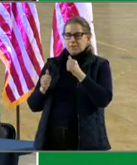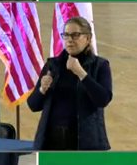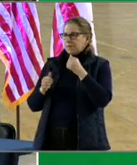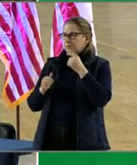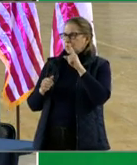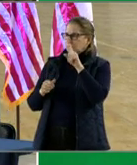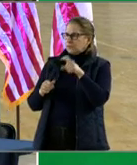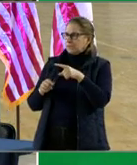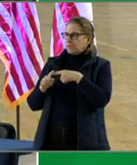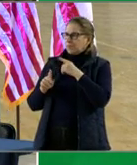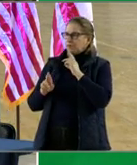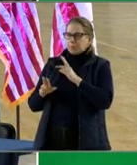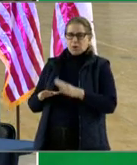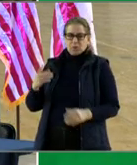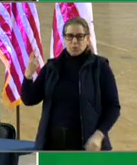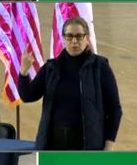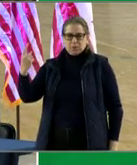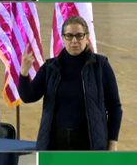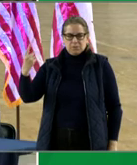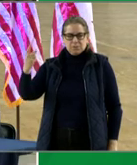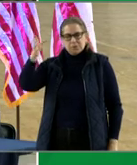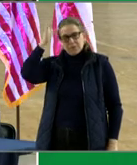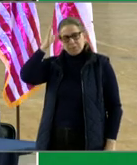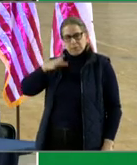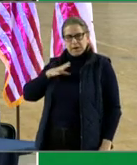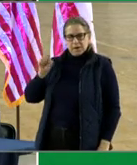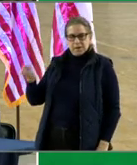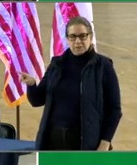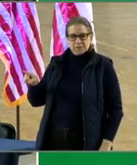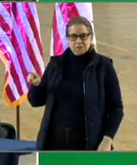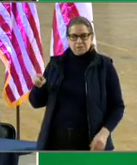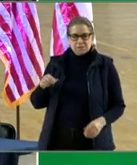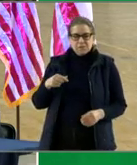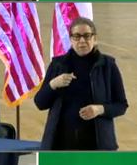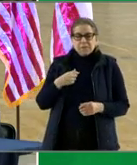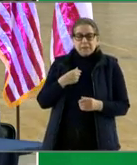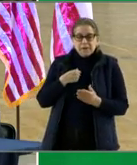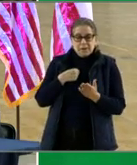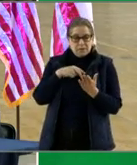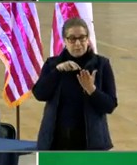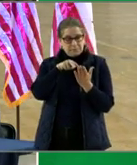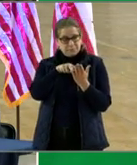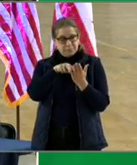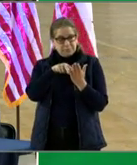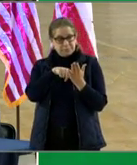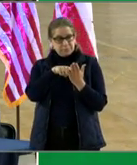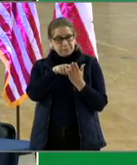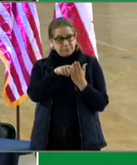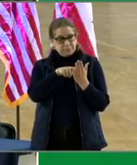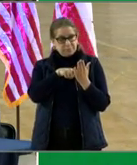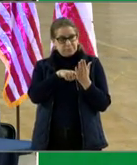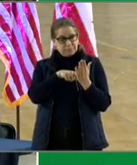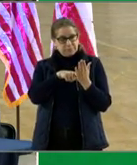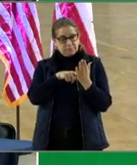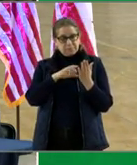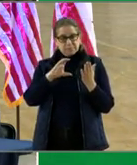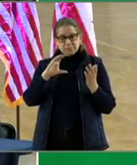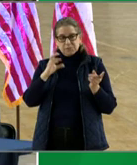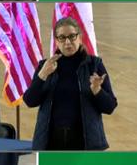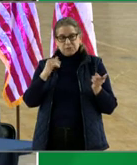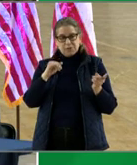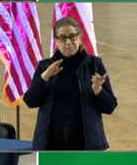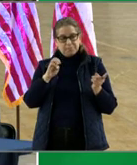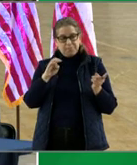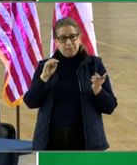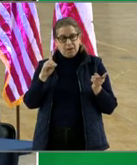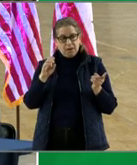been watching this, they've been tweeting at me and asking if now with the Chine projections on the surge, if you're